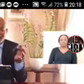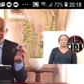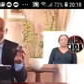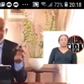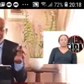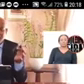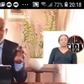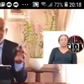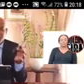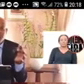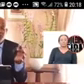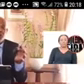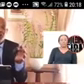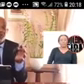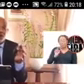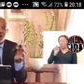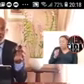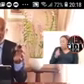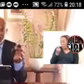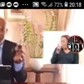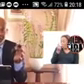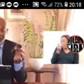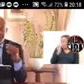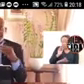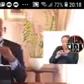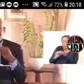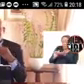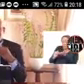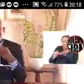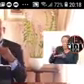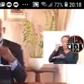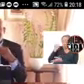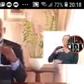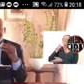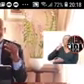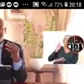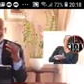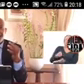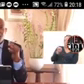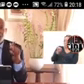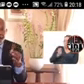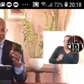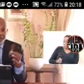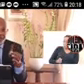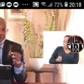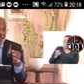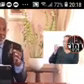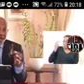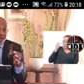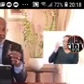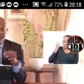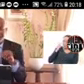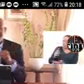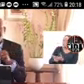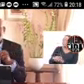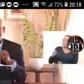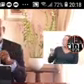excuse that is available to you if you are found on the streets is that you have a